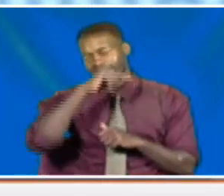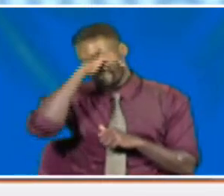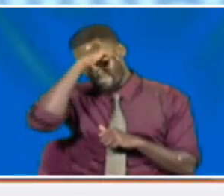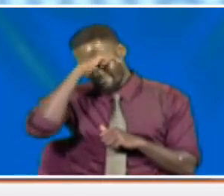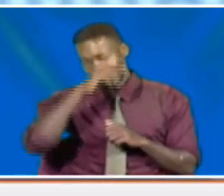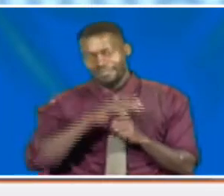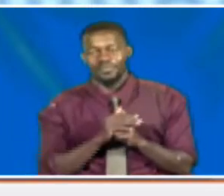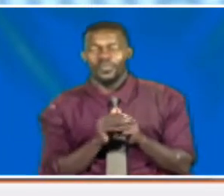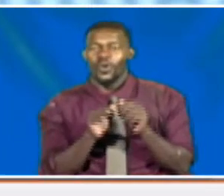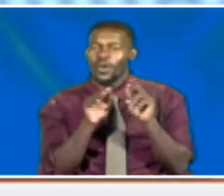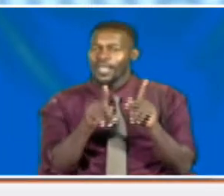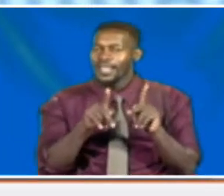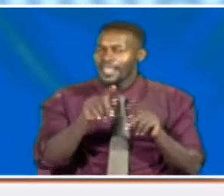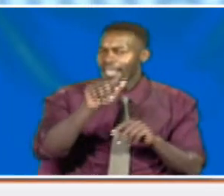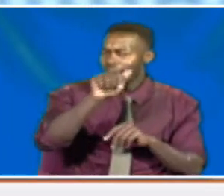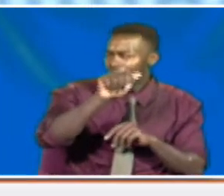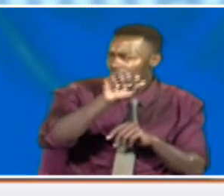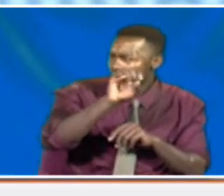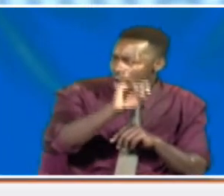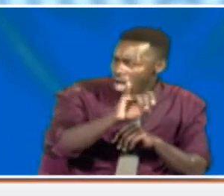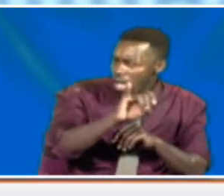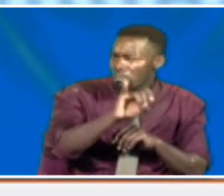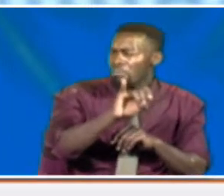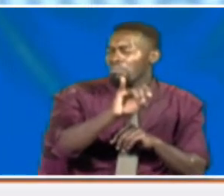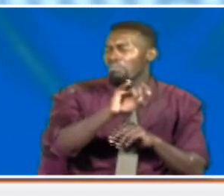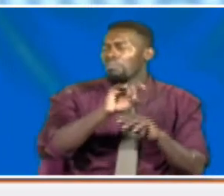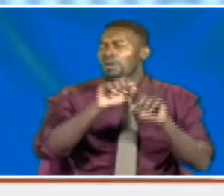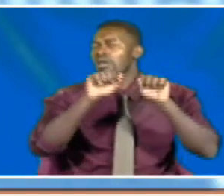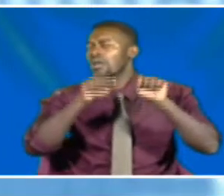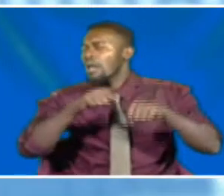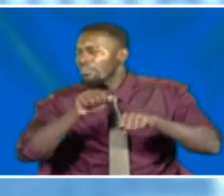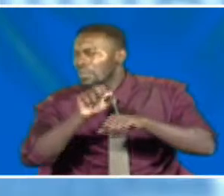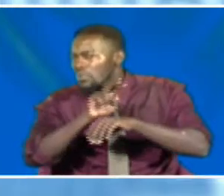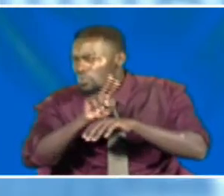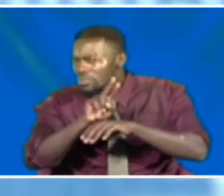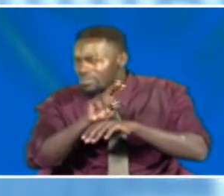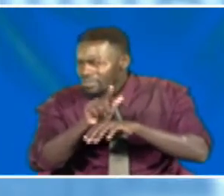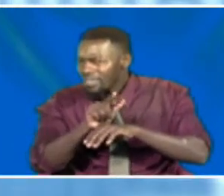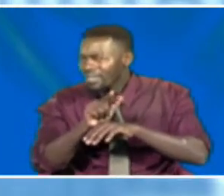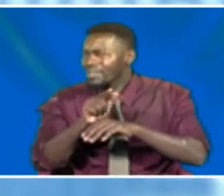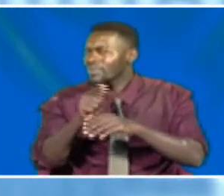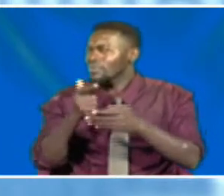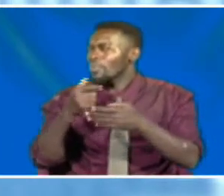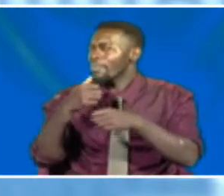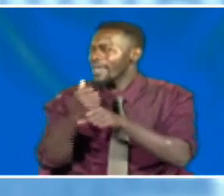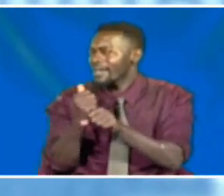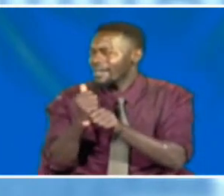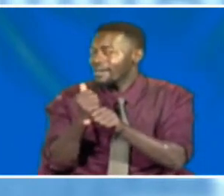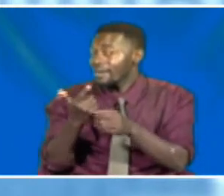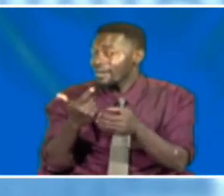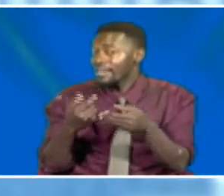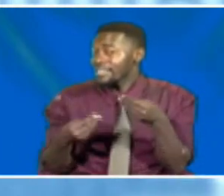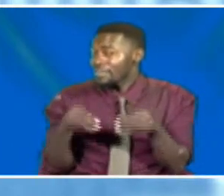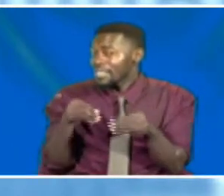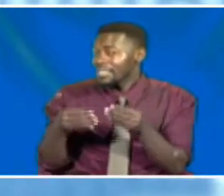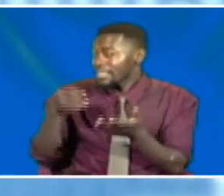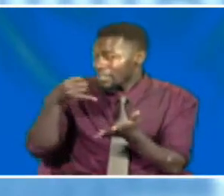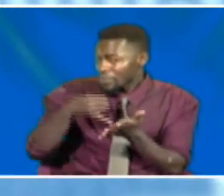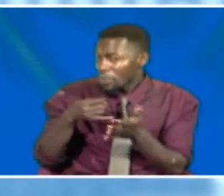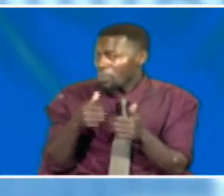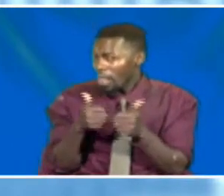Now, artificial intelligence can be used to accelerate disability inclusion, creating a